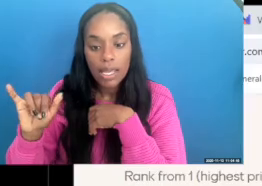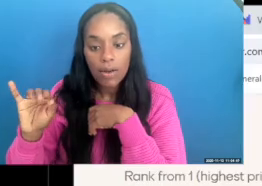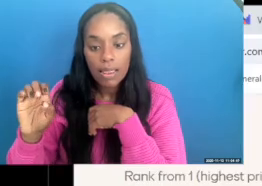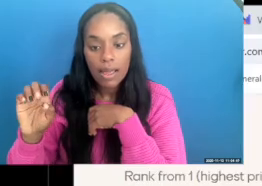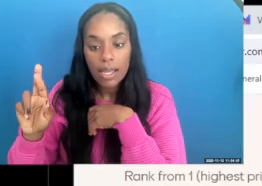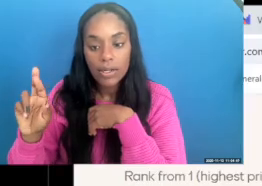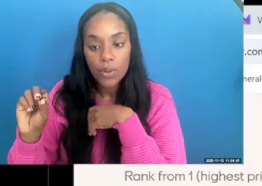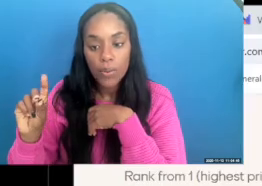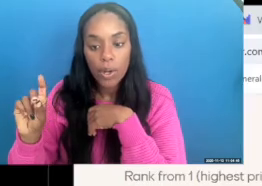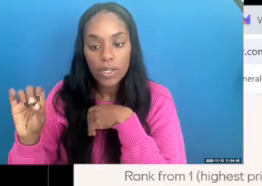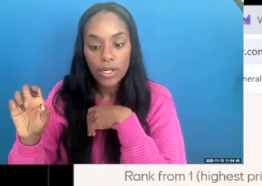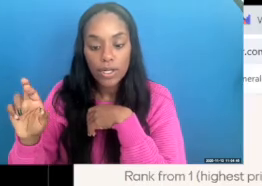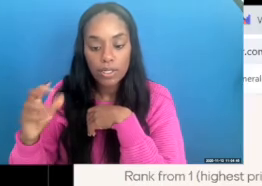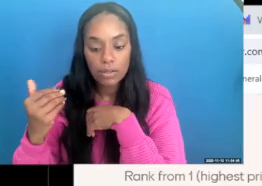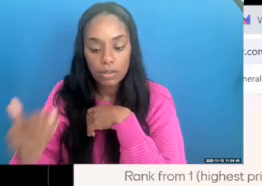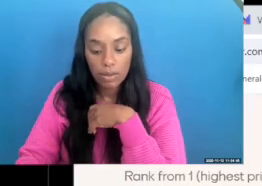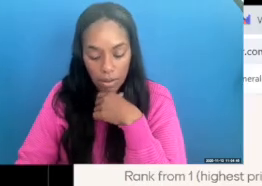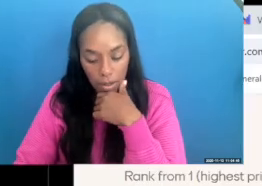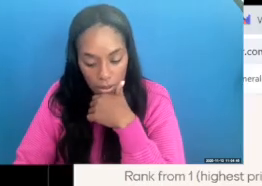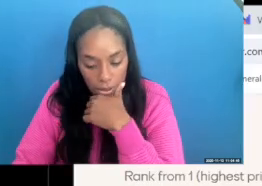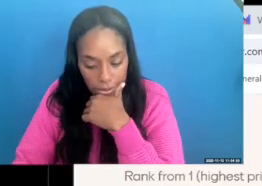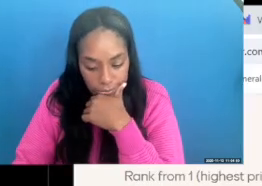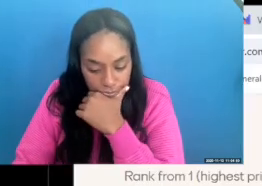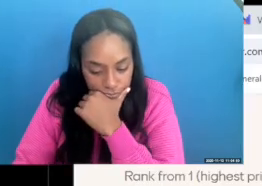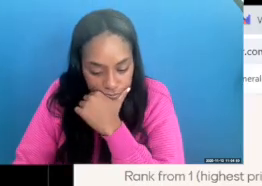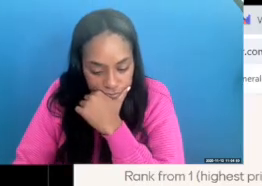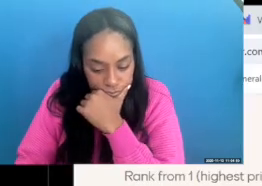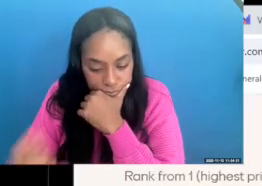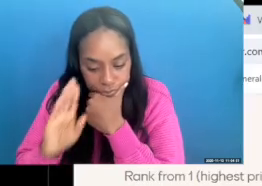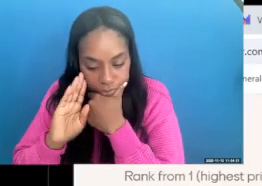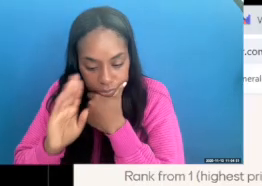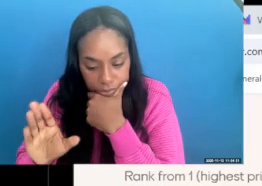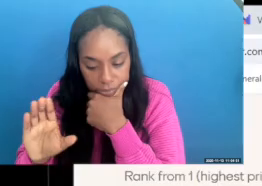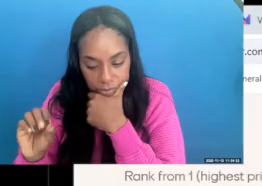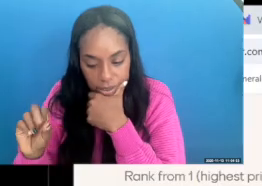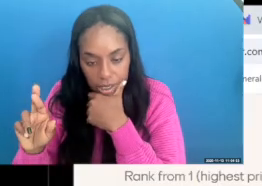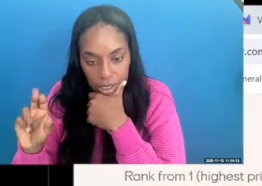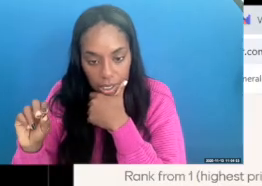Okay, Caroline Rodier, please go ahead.